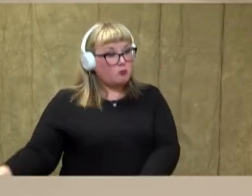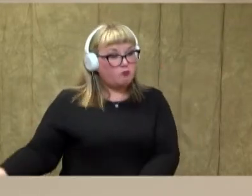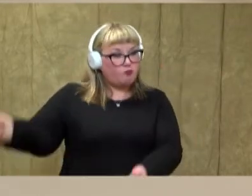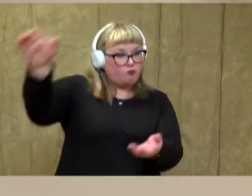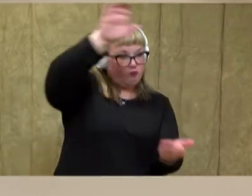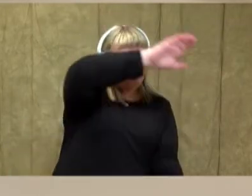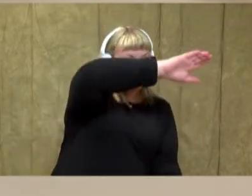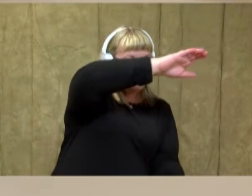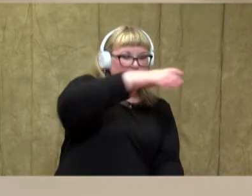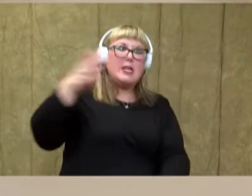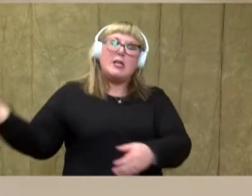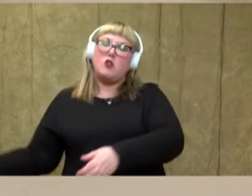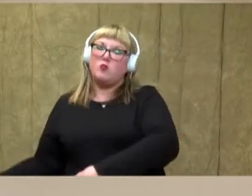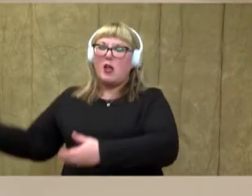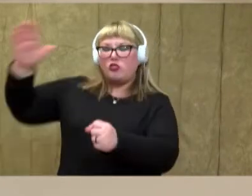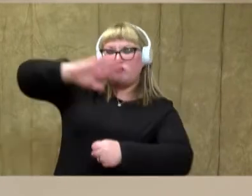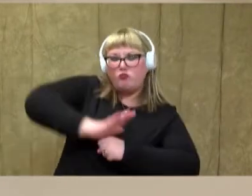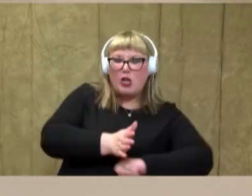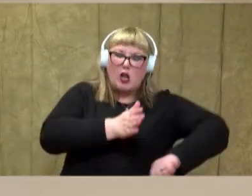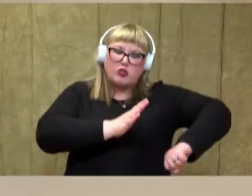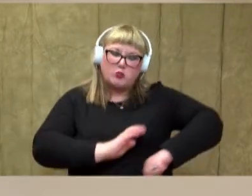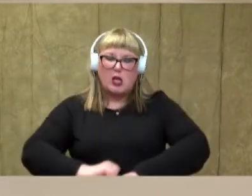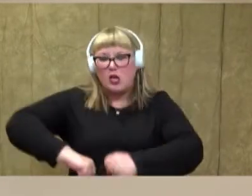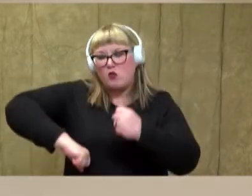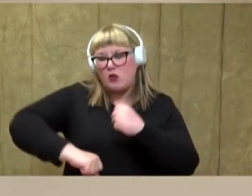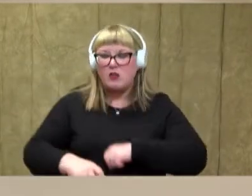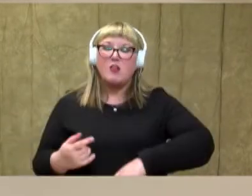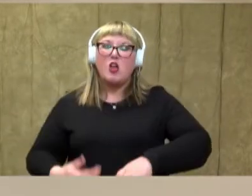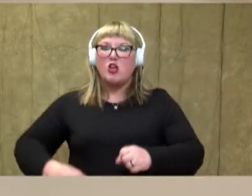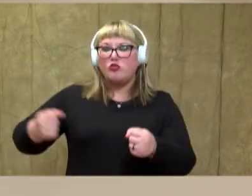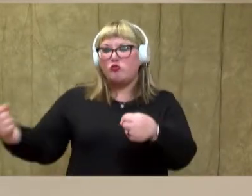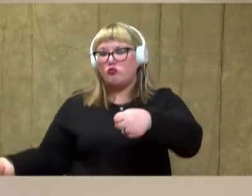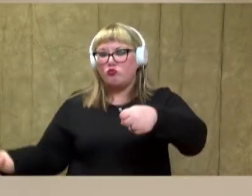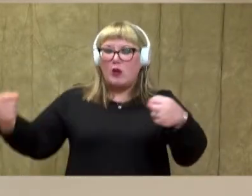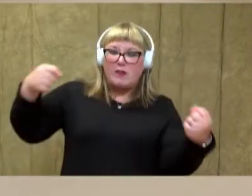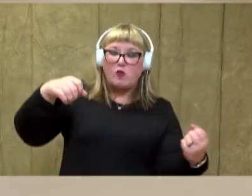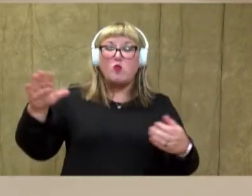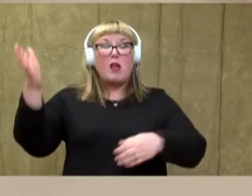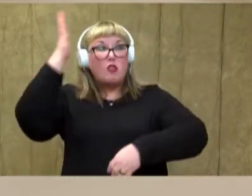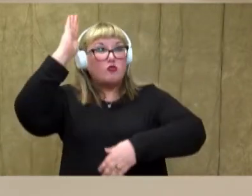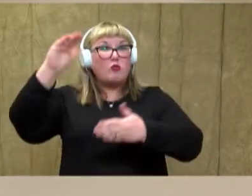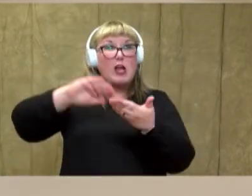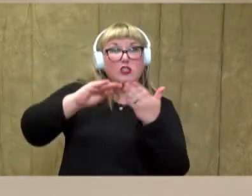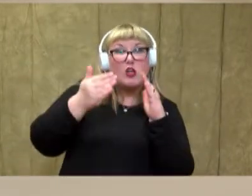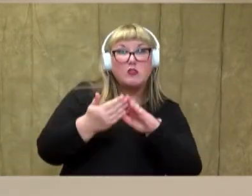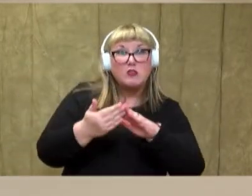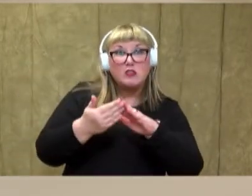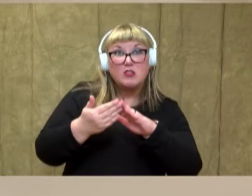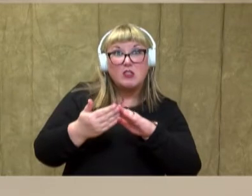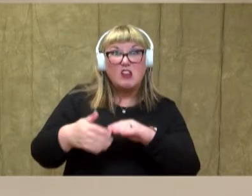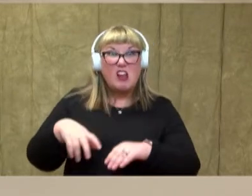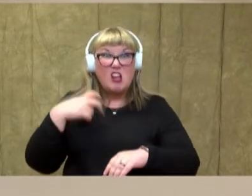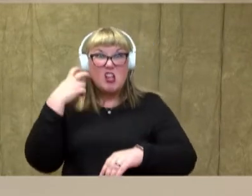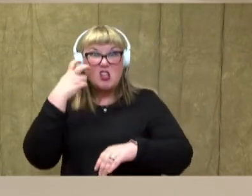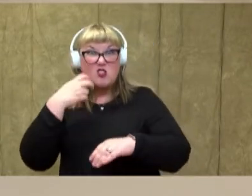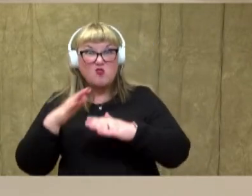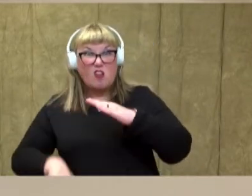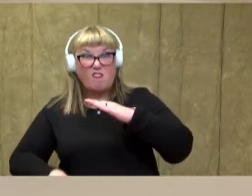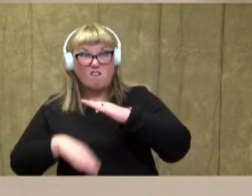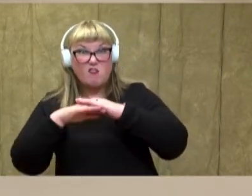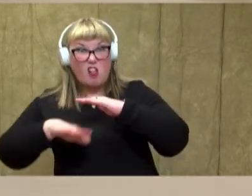truck. Dump it in, smash it down, drive around the trashy town. Is the trash truck full